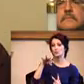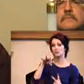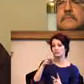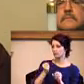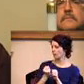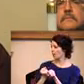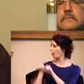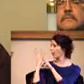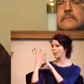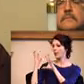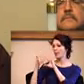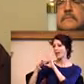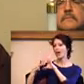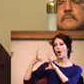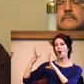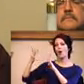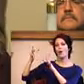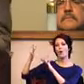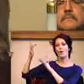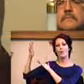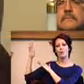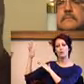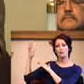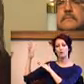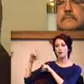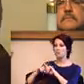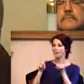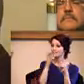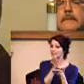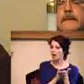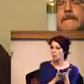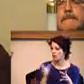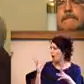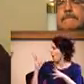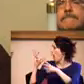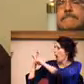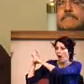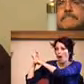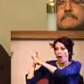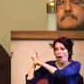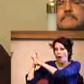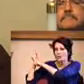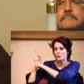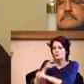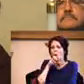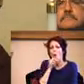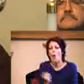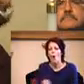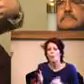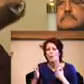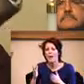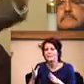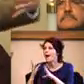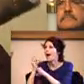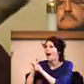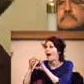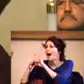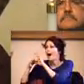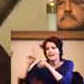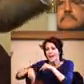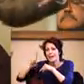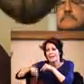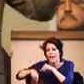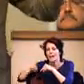come and so many of us want to hold on to the old so many of us want to hold on to those old ways so many of us want to hold on to those old